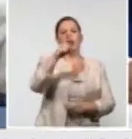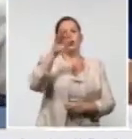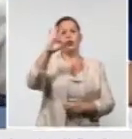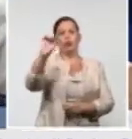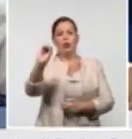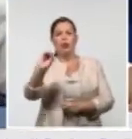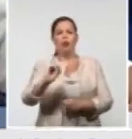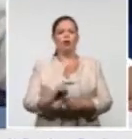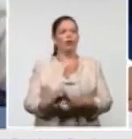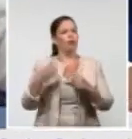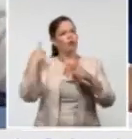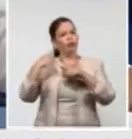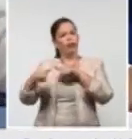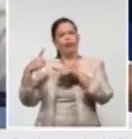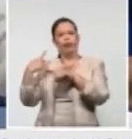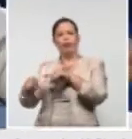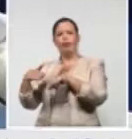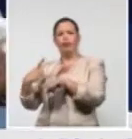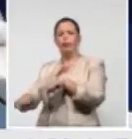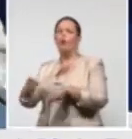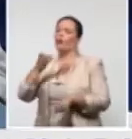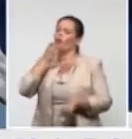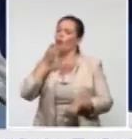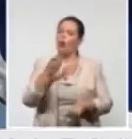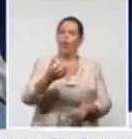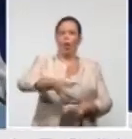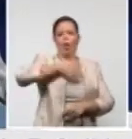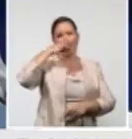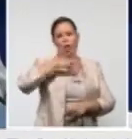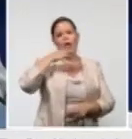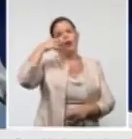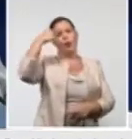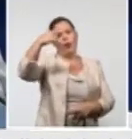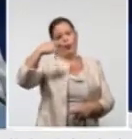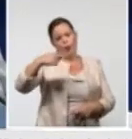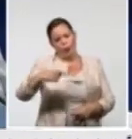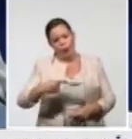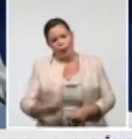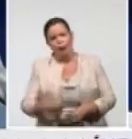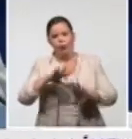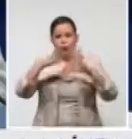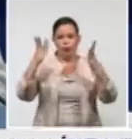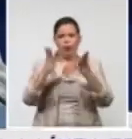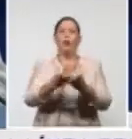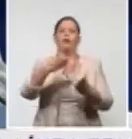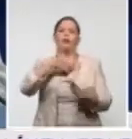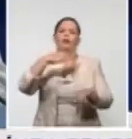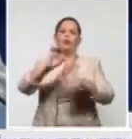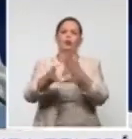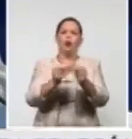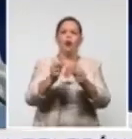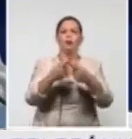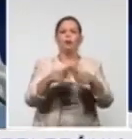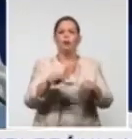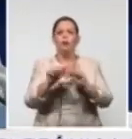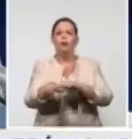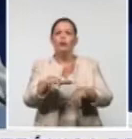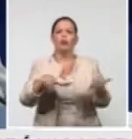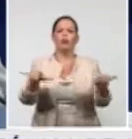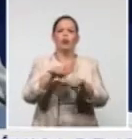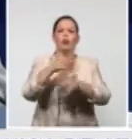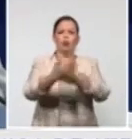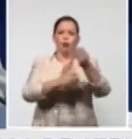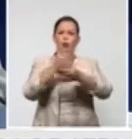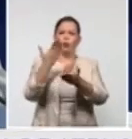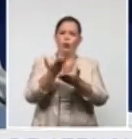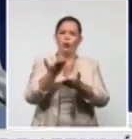Holguín, and 180 from Santiago, and so on and so forth from all of the country's